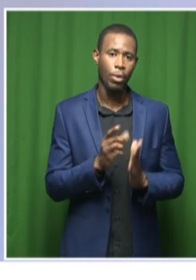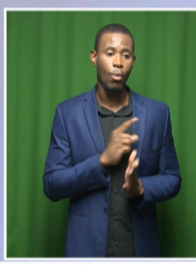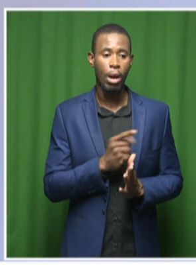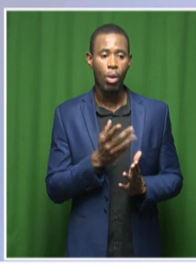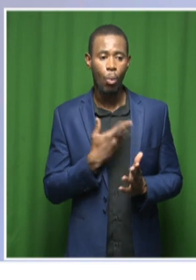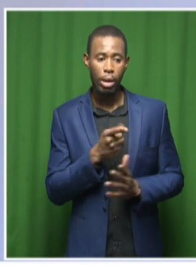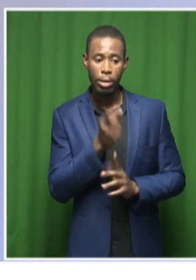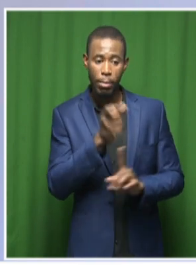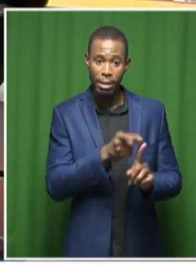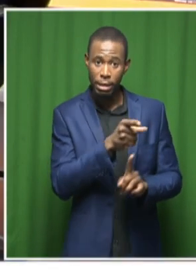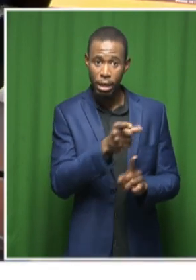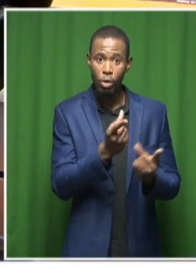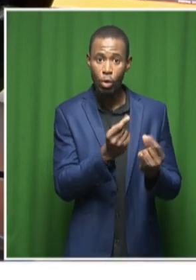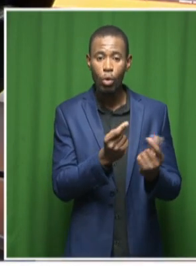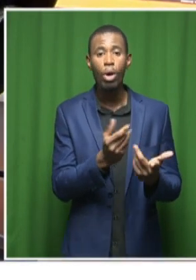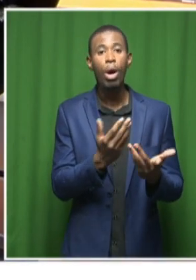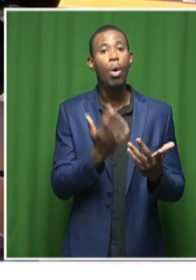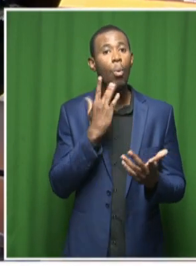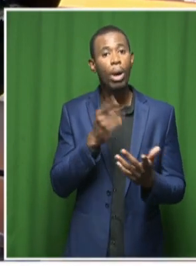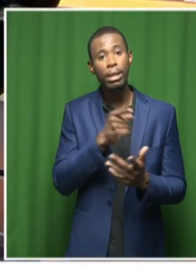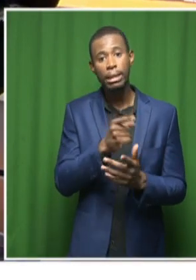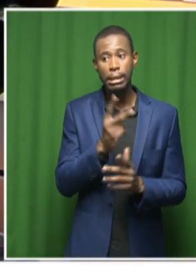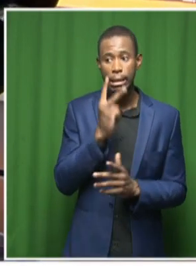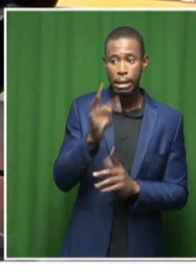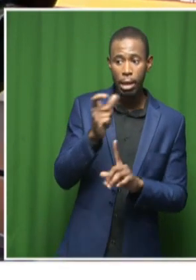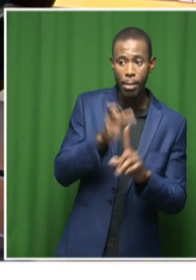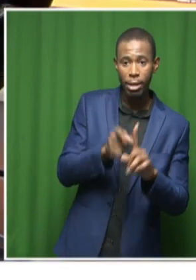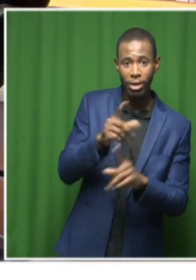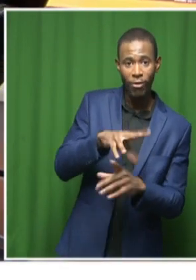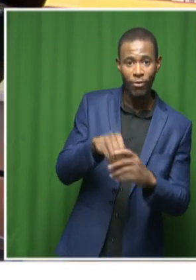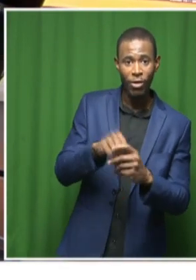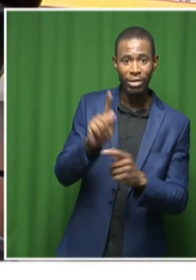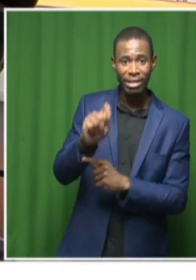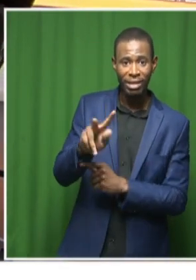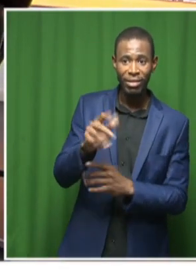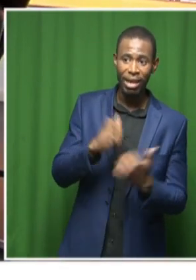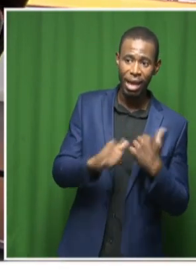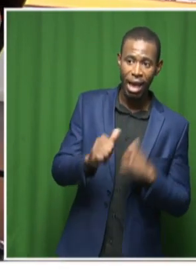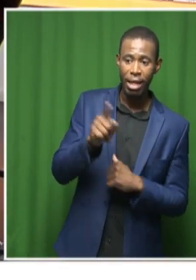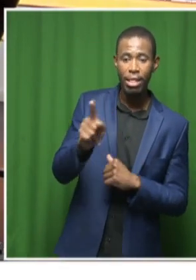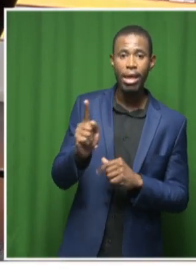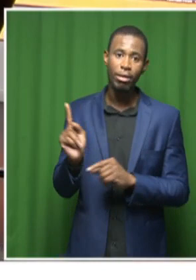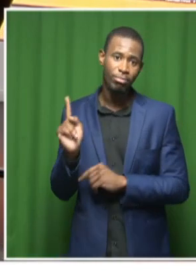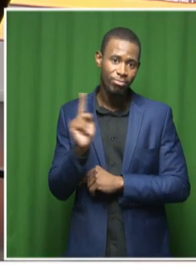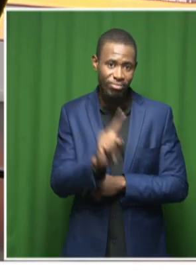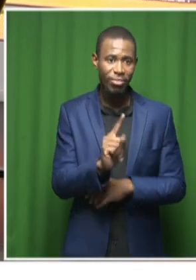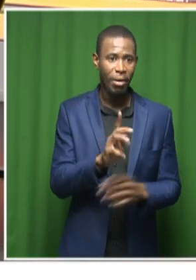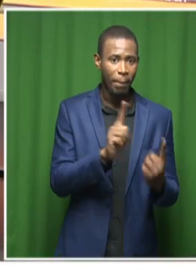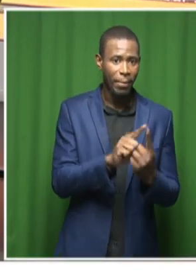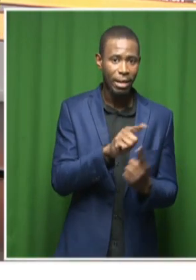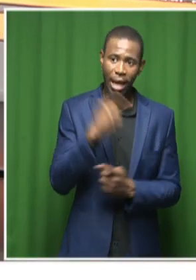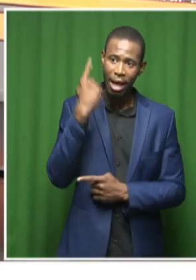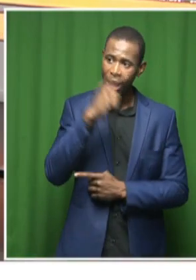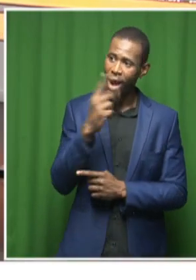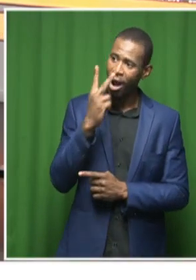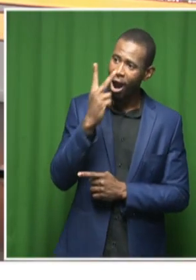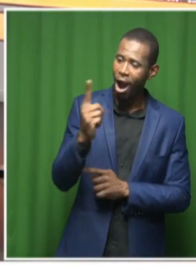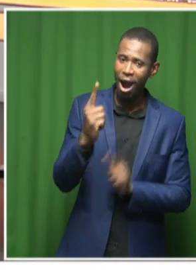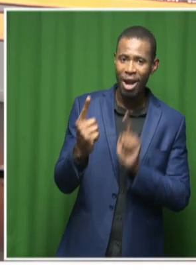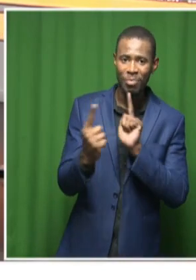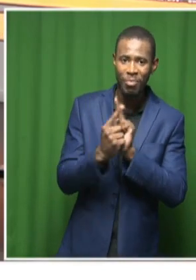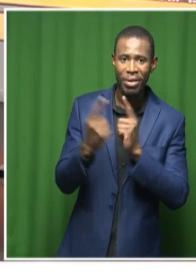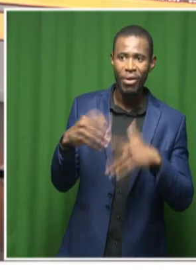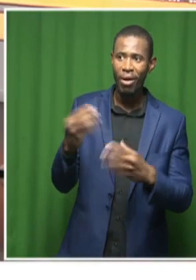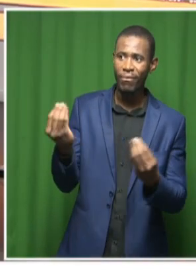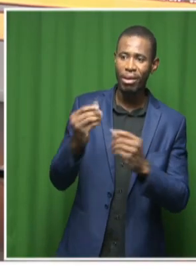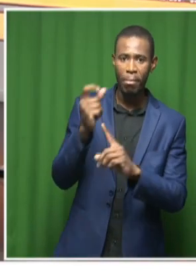come to them, talk to them, you know, producers that have been in the game for quite some time, writers, producers, directors, you know, so that it also gives them a